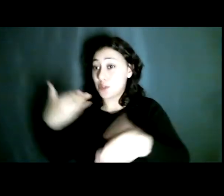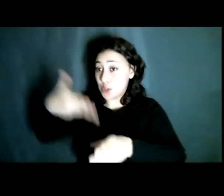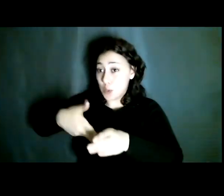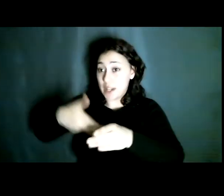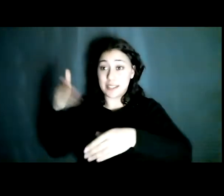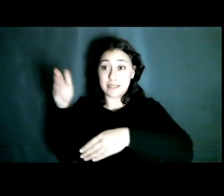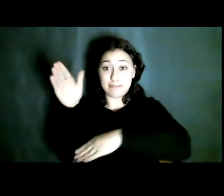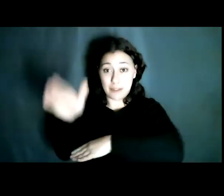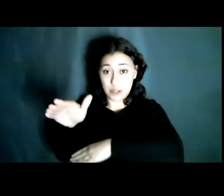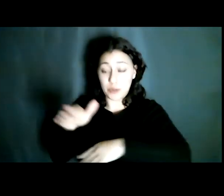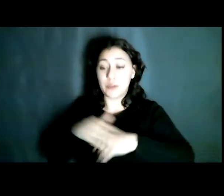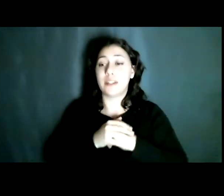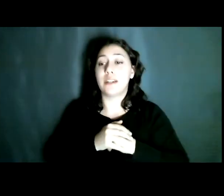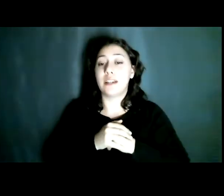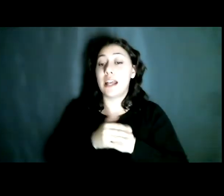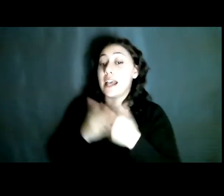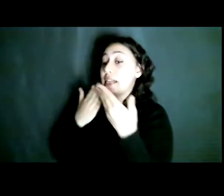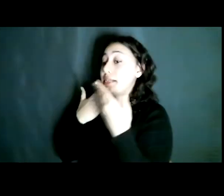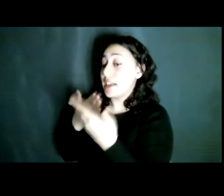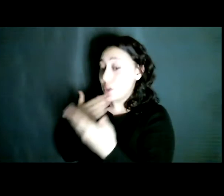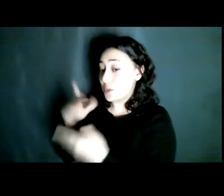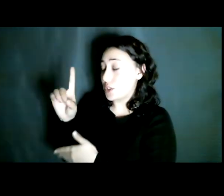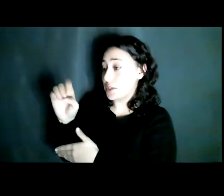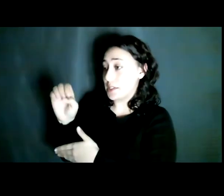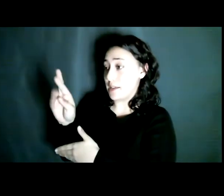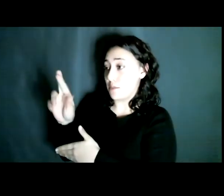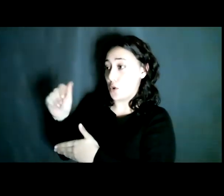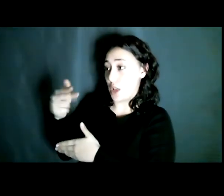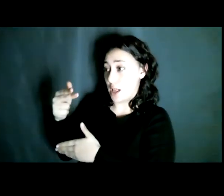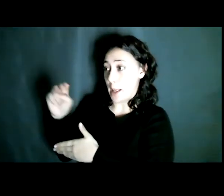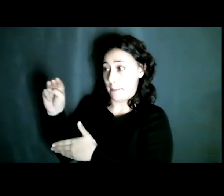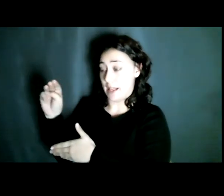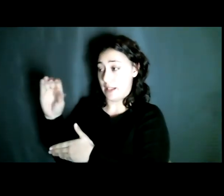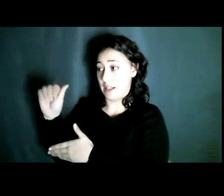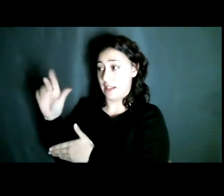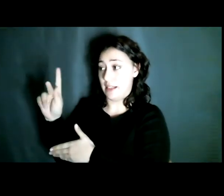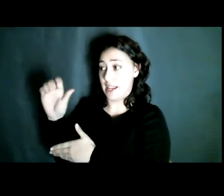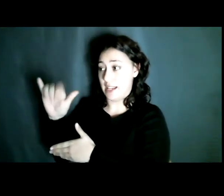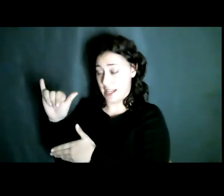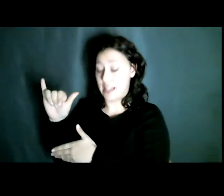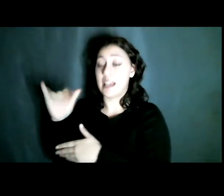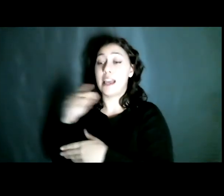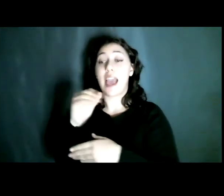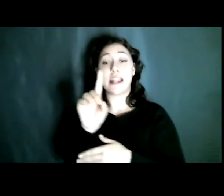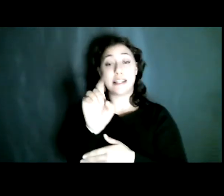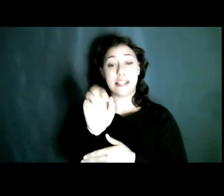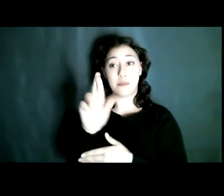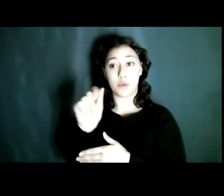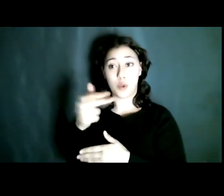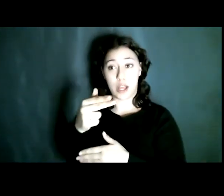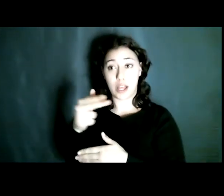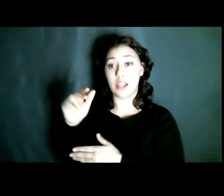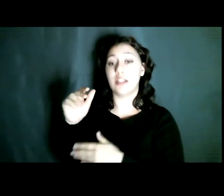McElhaney for her work in organizing this event, as well as Meg Silvestri from Event Services, the Media Services Group,